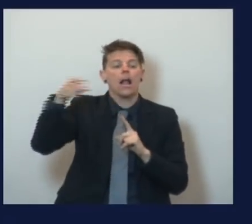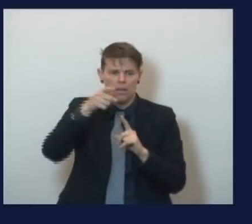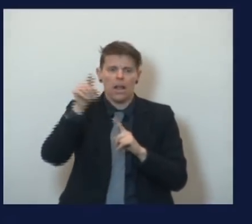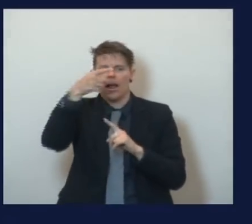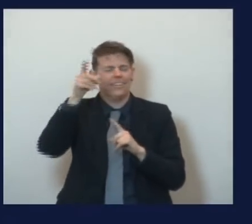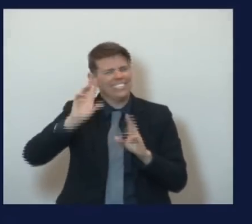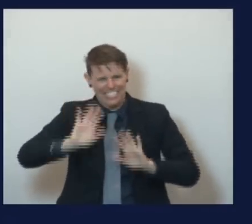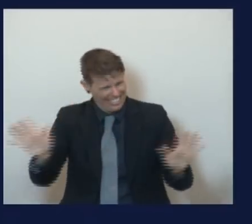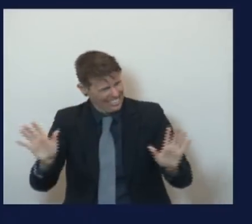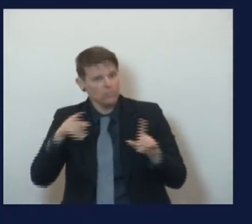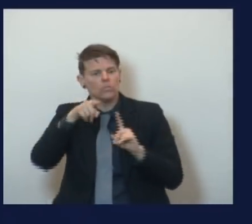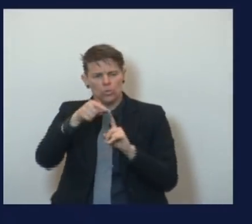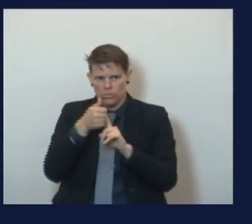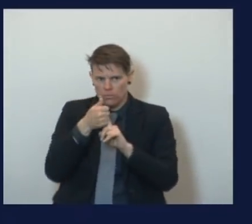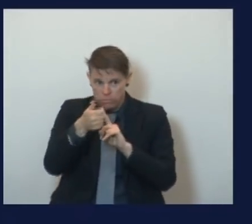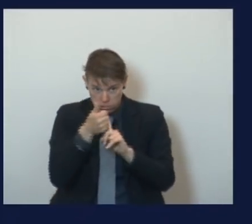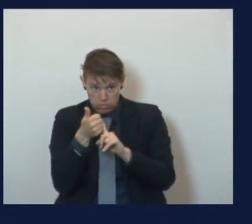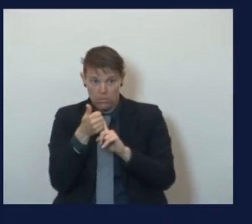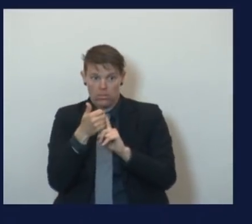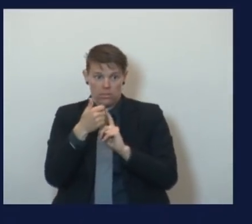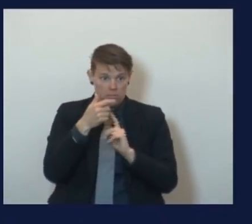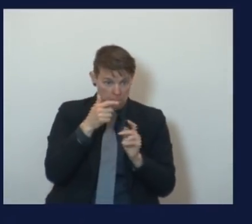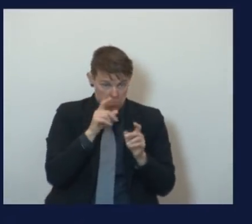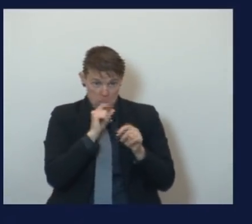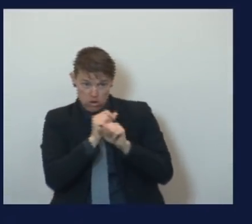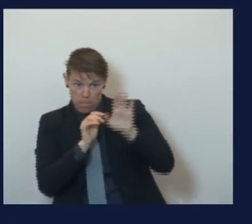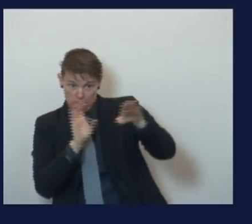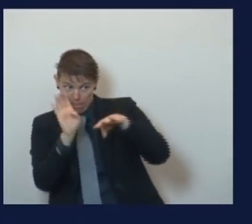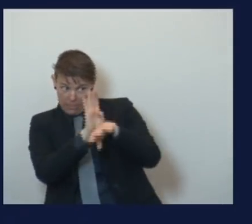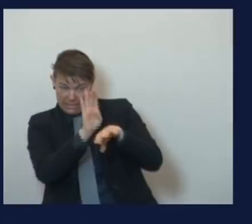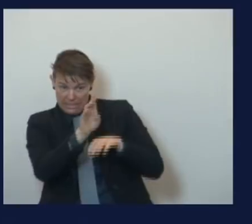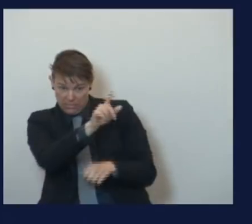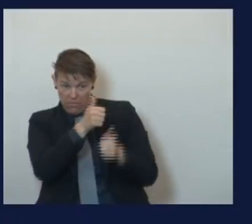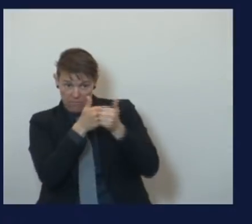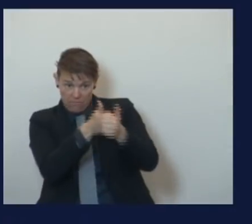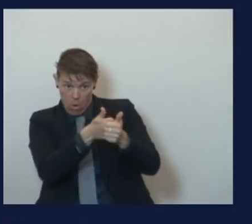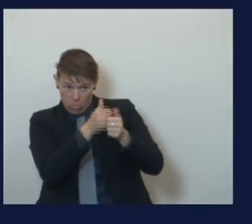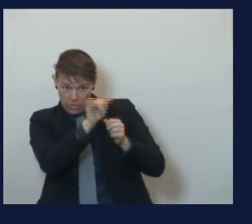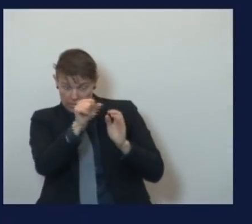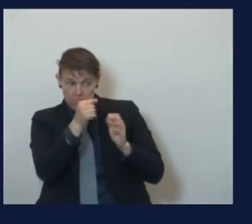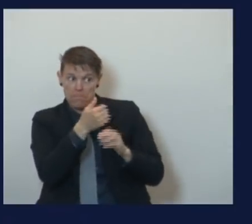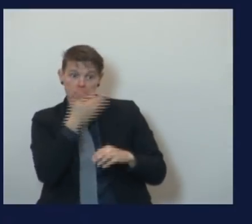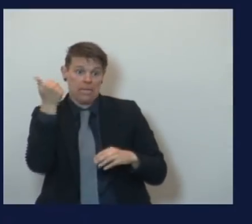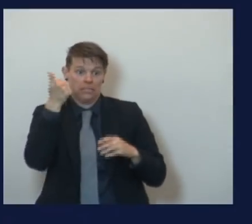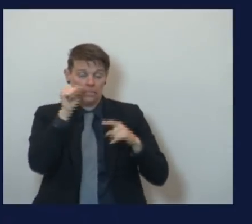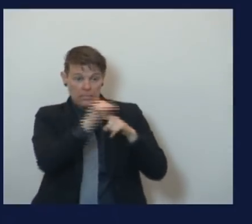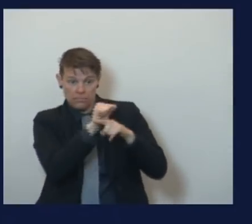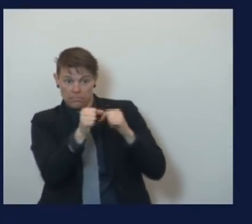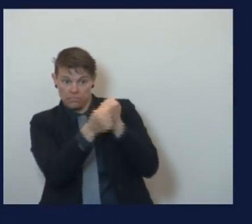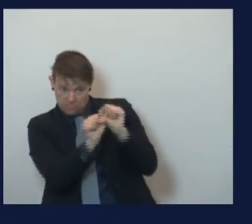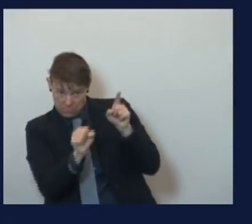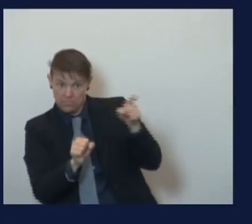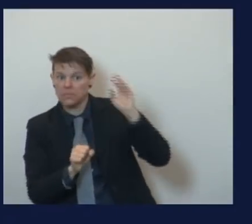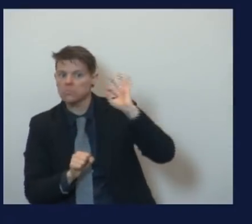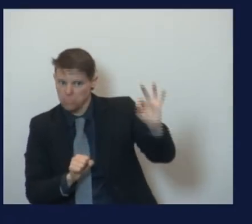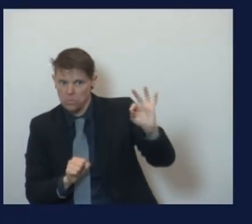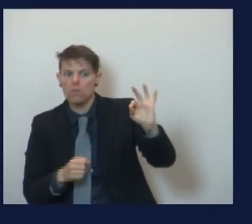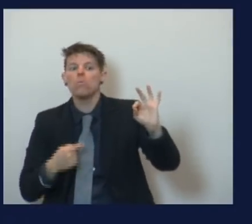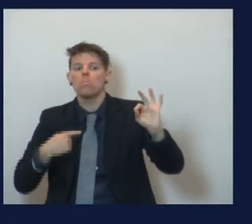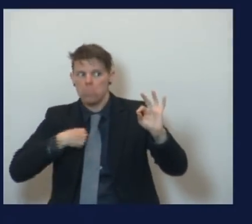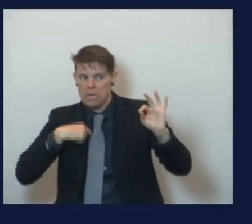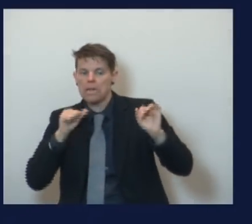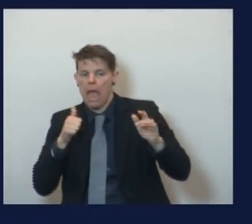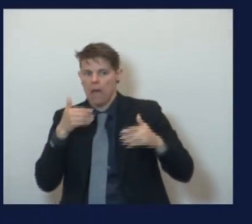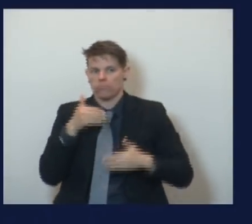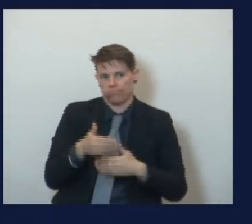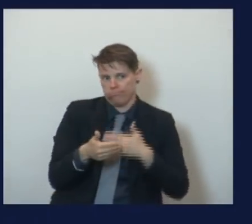reopening standards and best practices, guidelines, then we can really do this. If the data